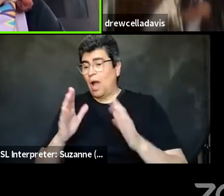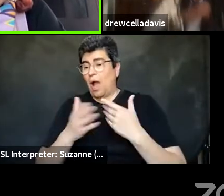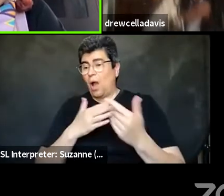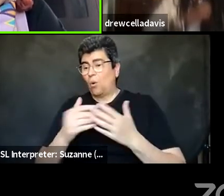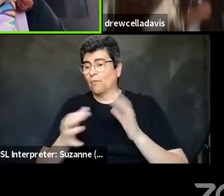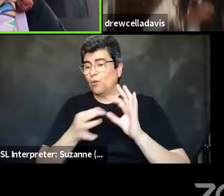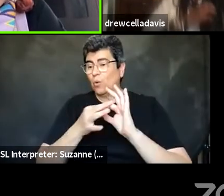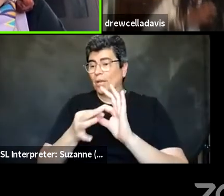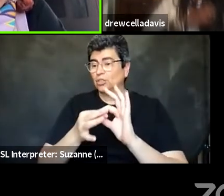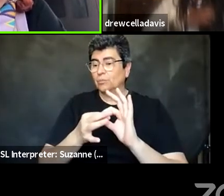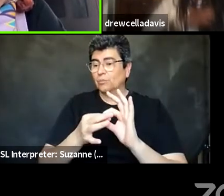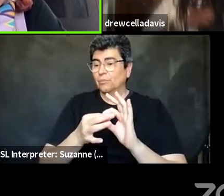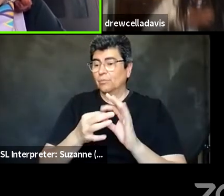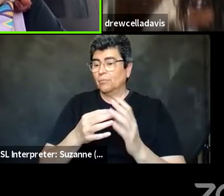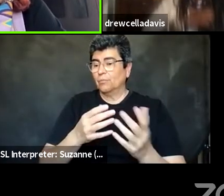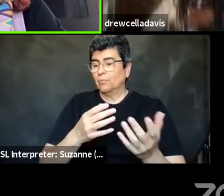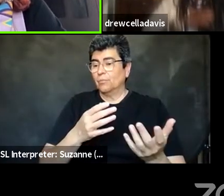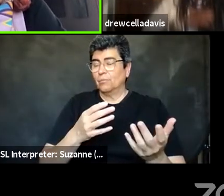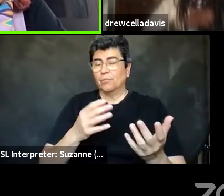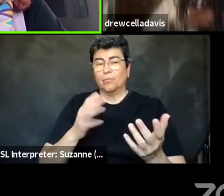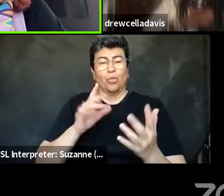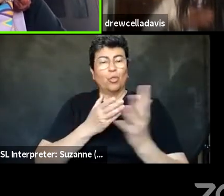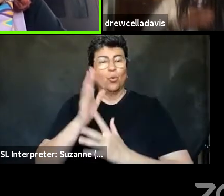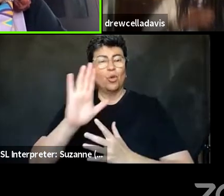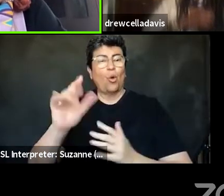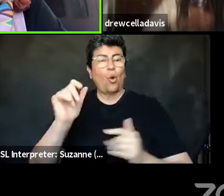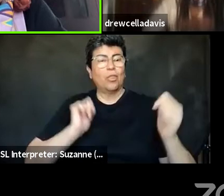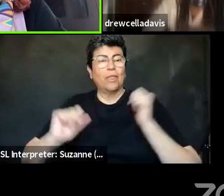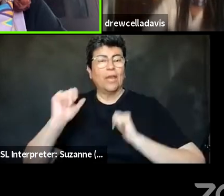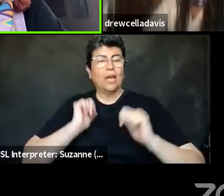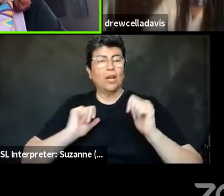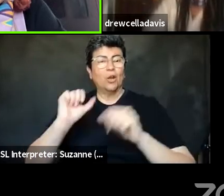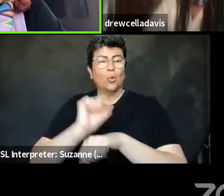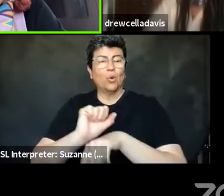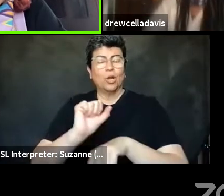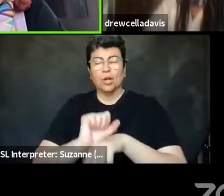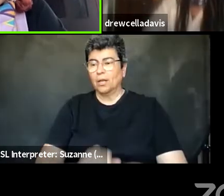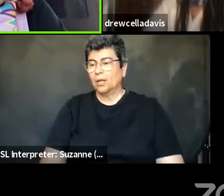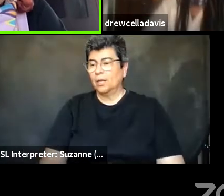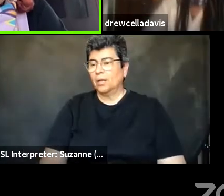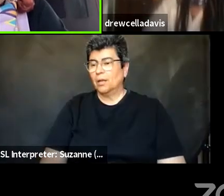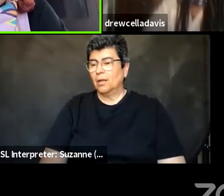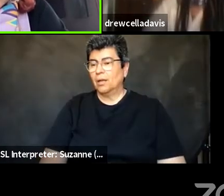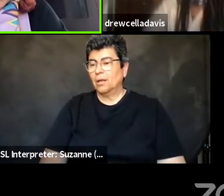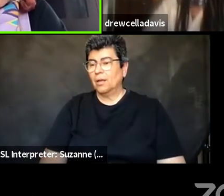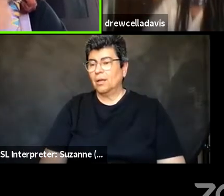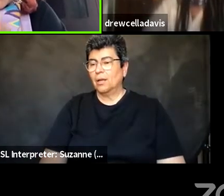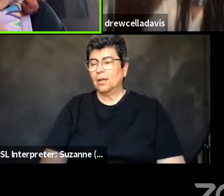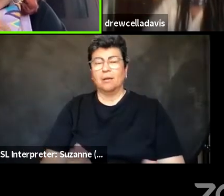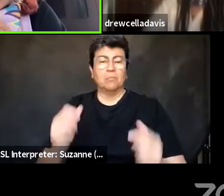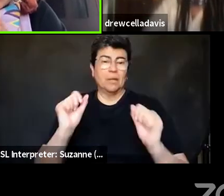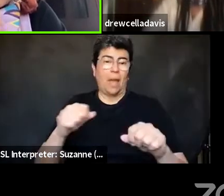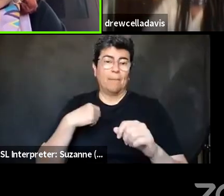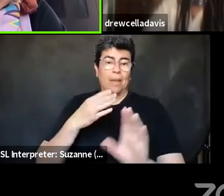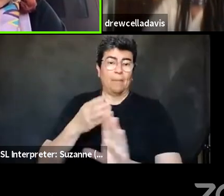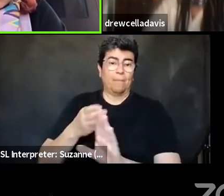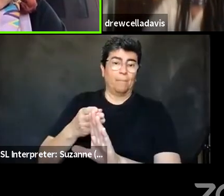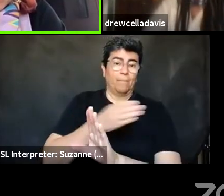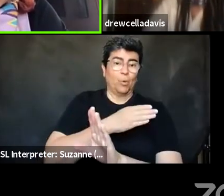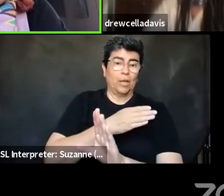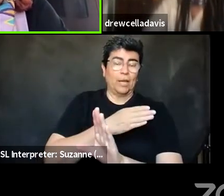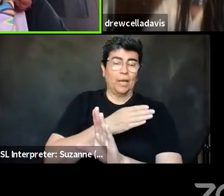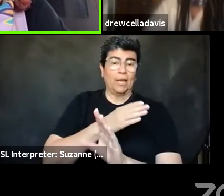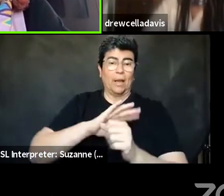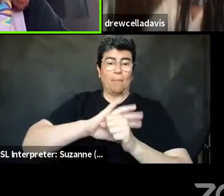however relationships, through your theater work. And it can be pre-pandemic or how